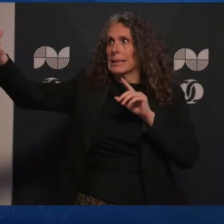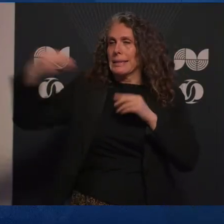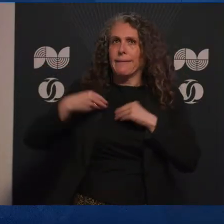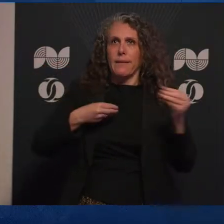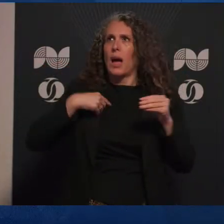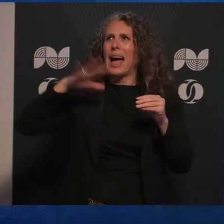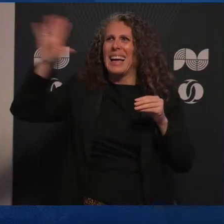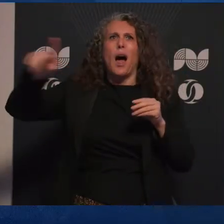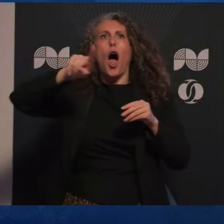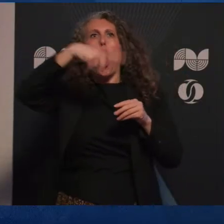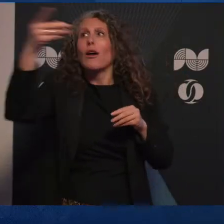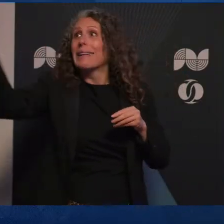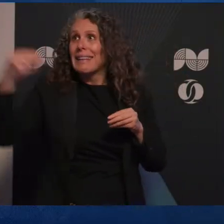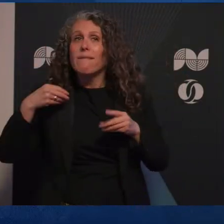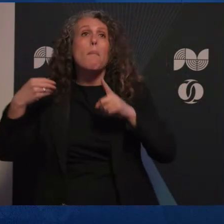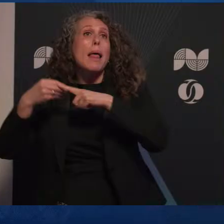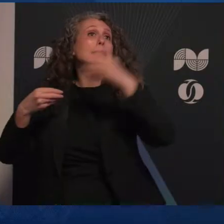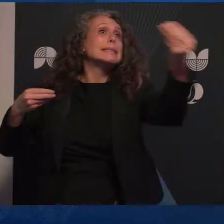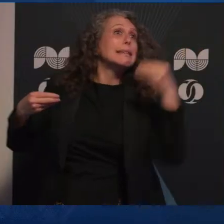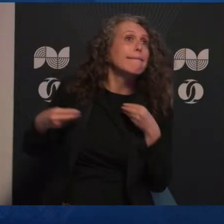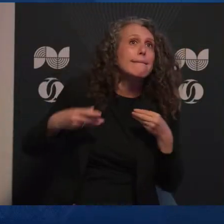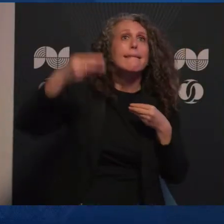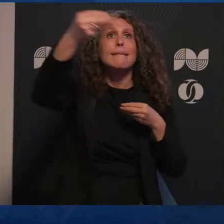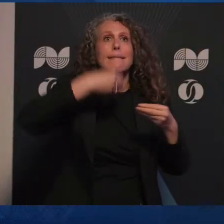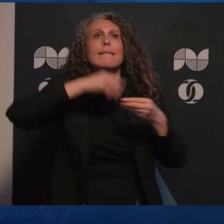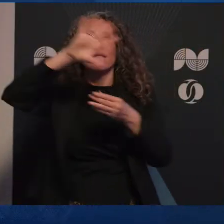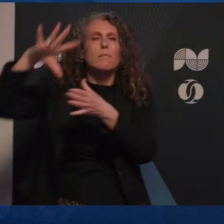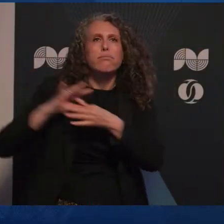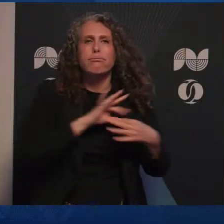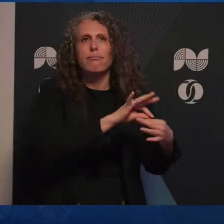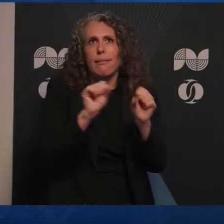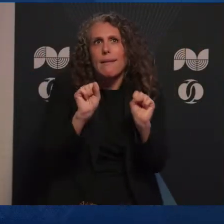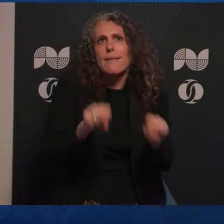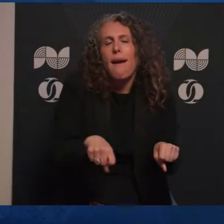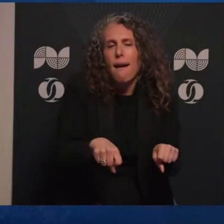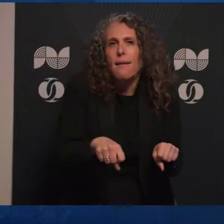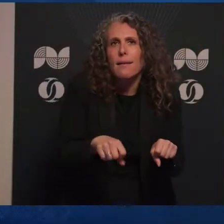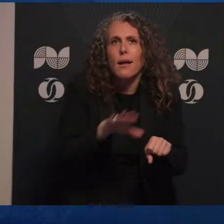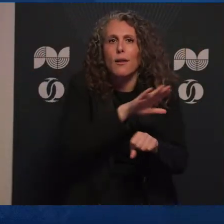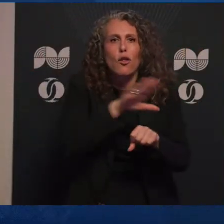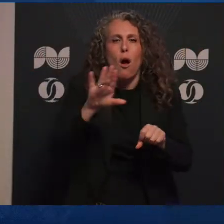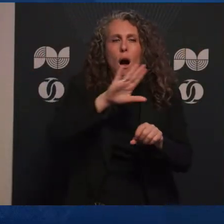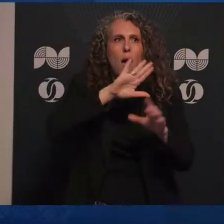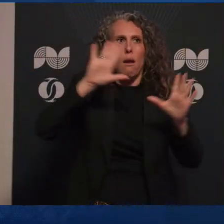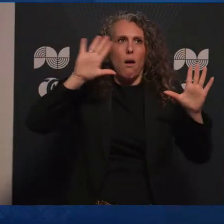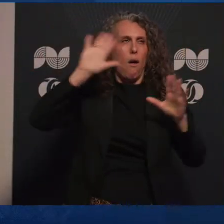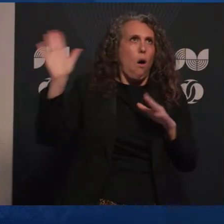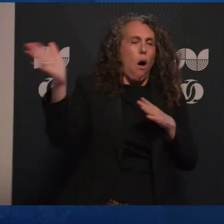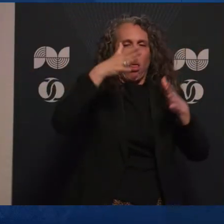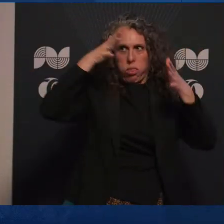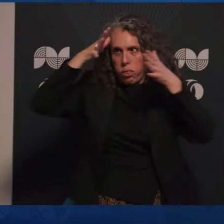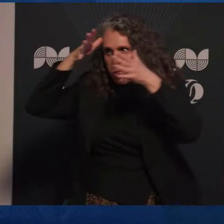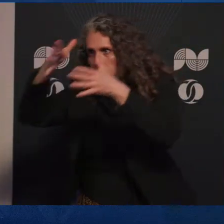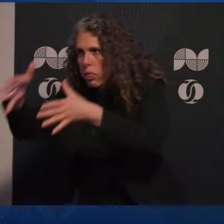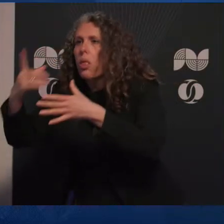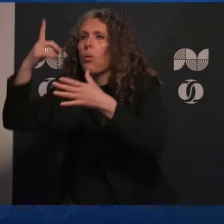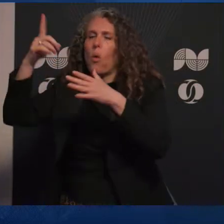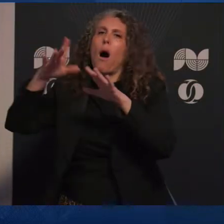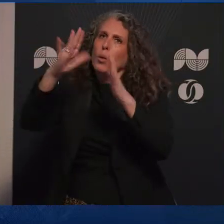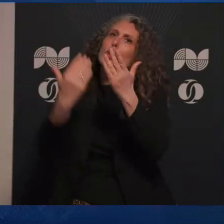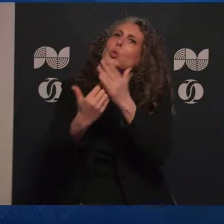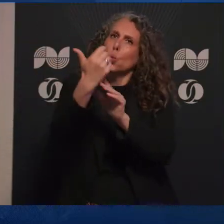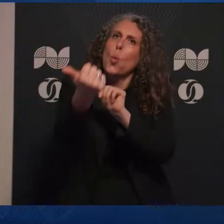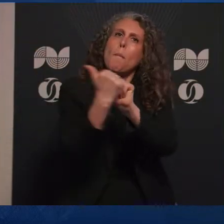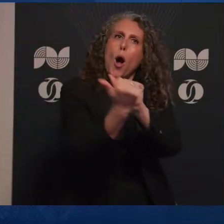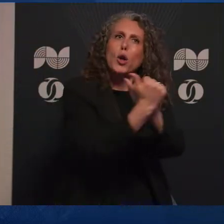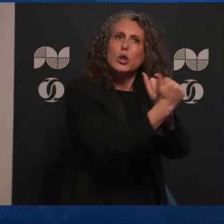that is to, in some sense, lower the costs of firms, of finding new partners. And to the extent